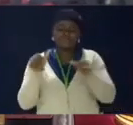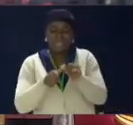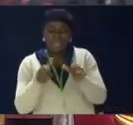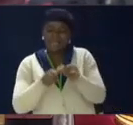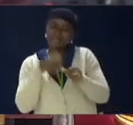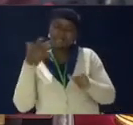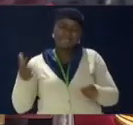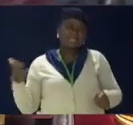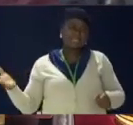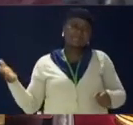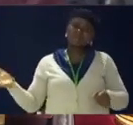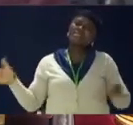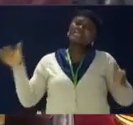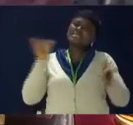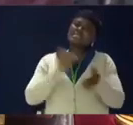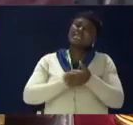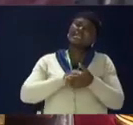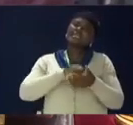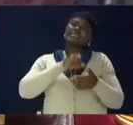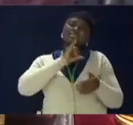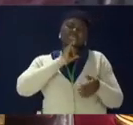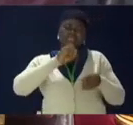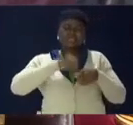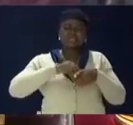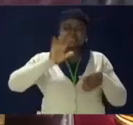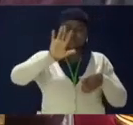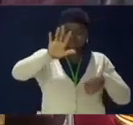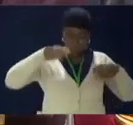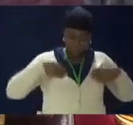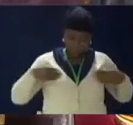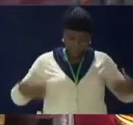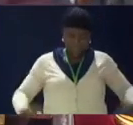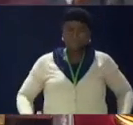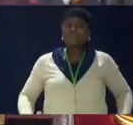Everything that may be in your system